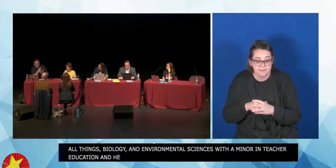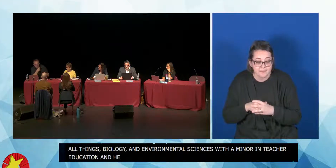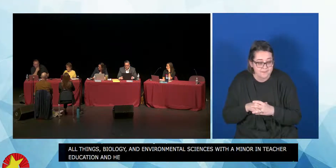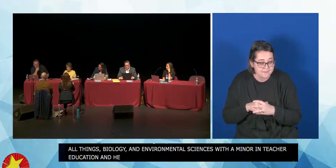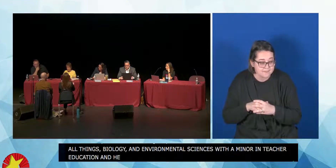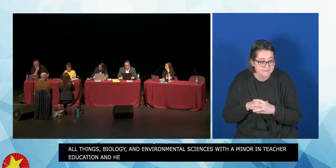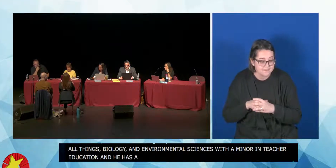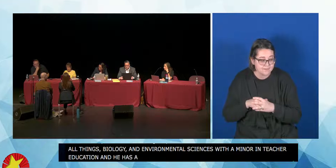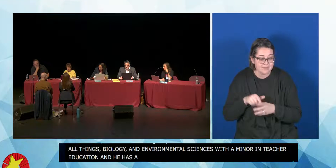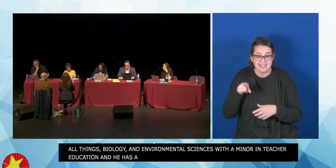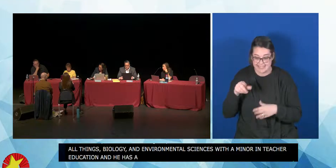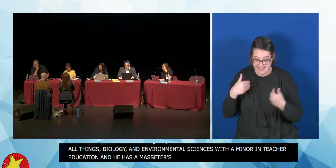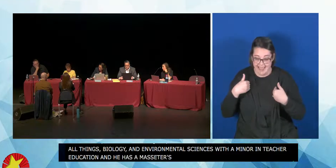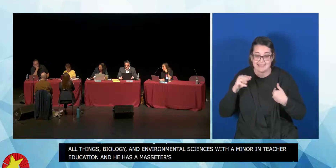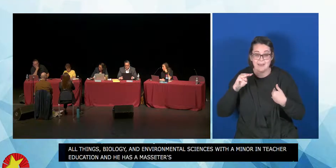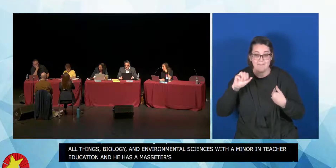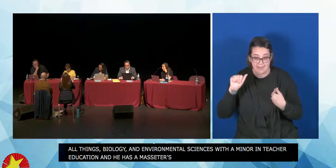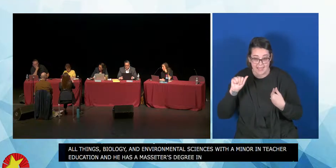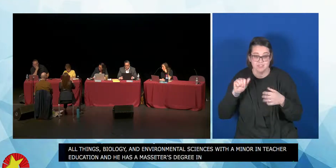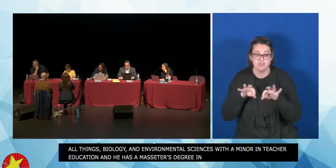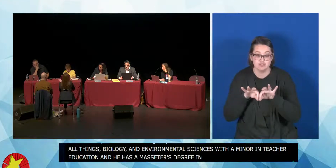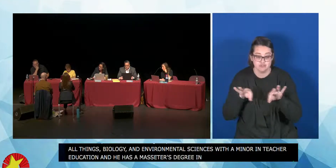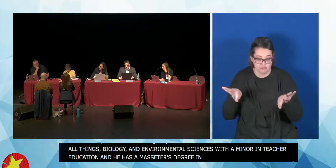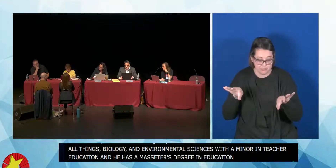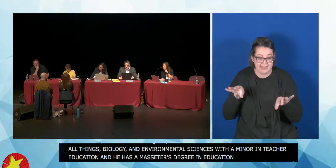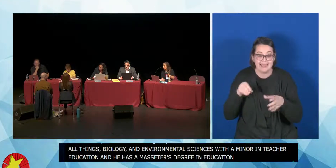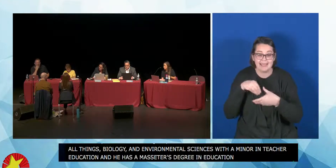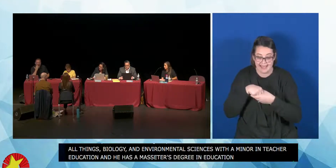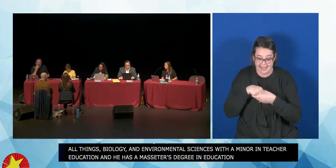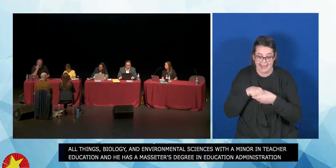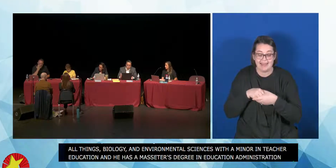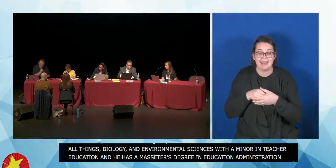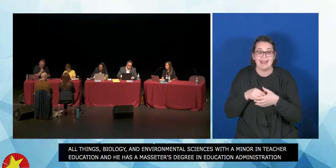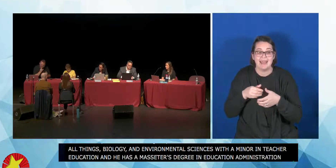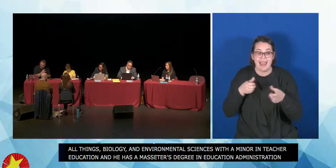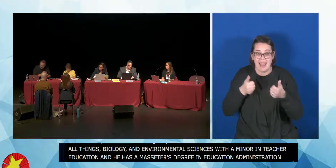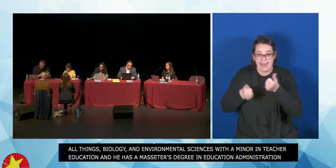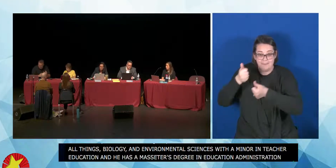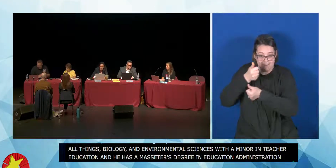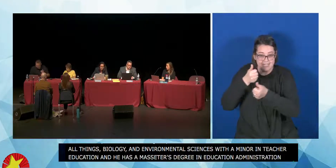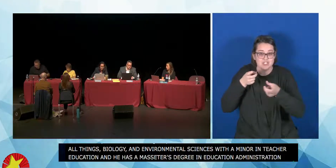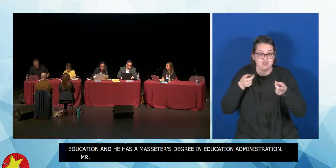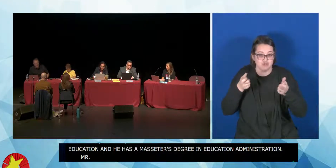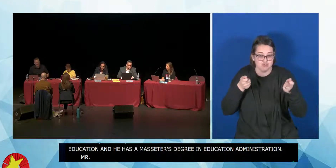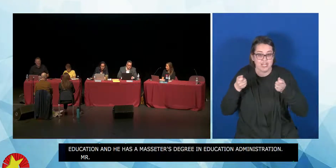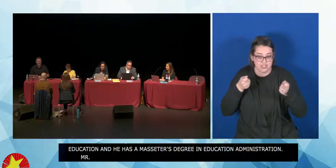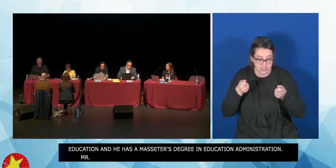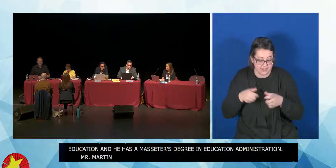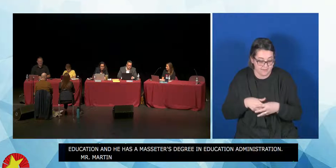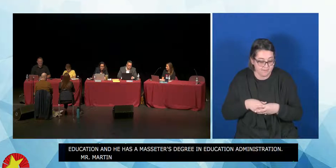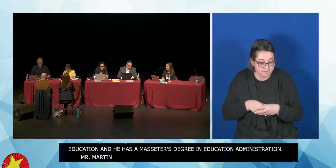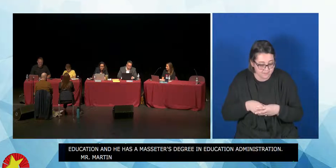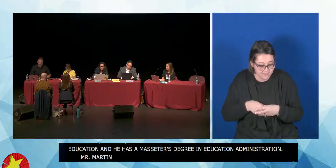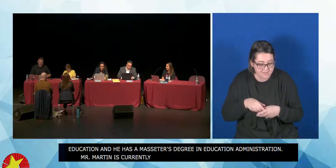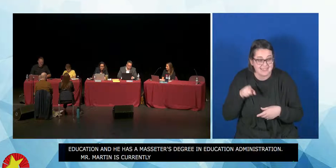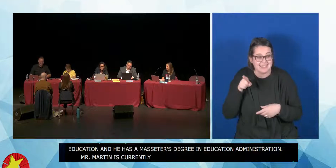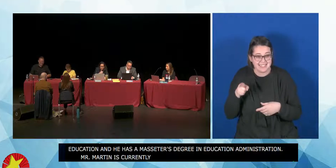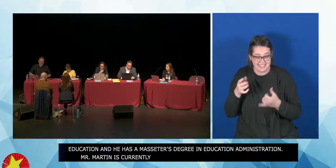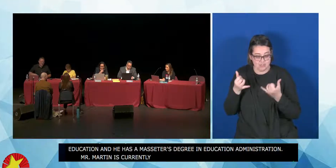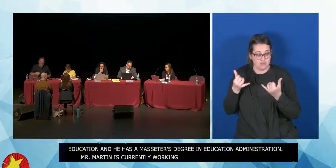degree in education administration. Mr. Martin is currently working towards